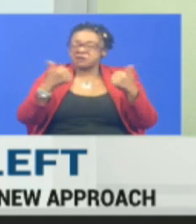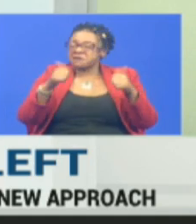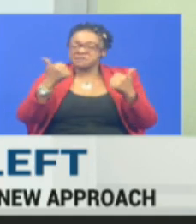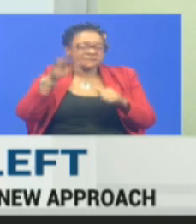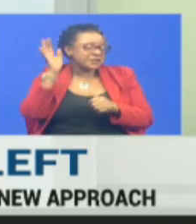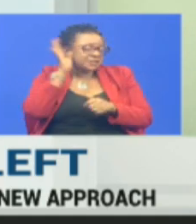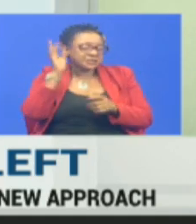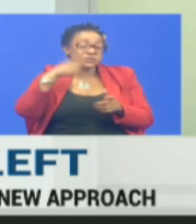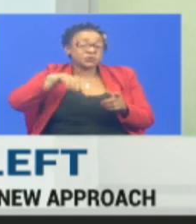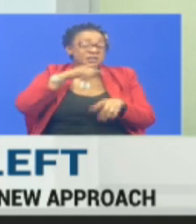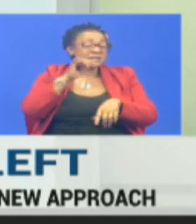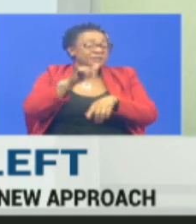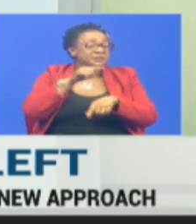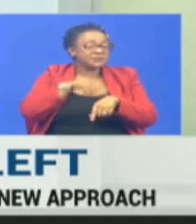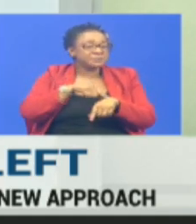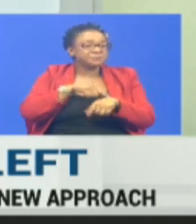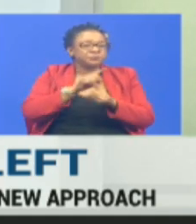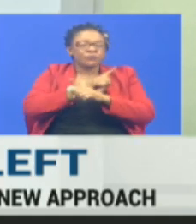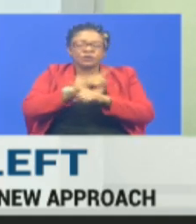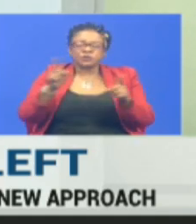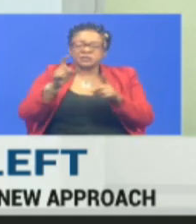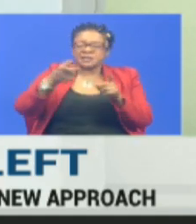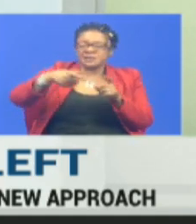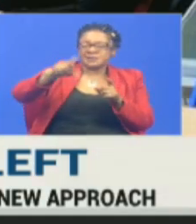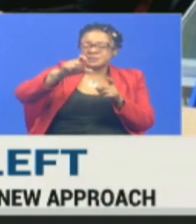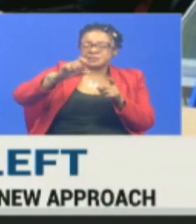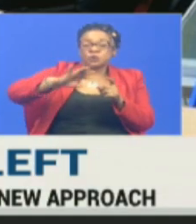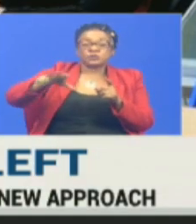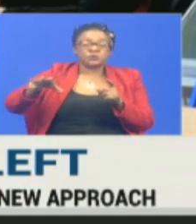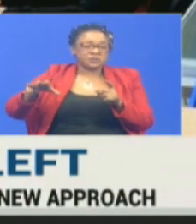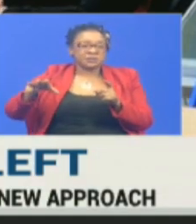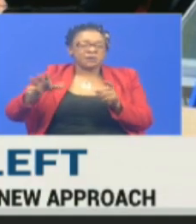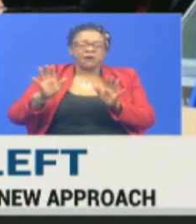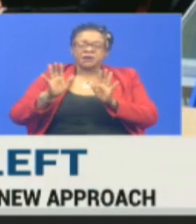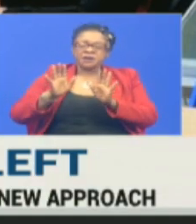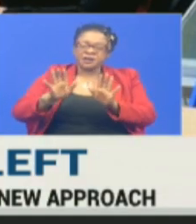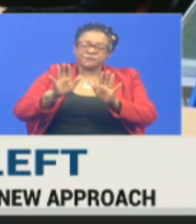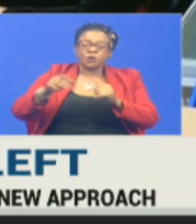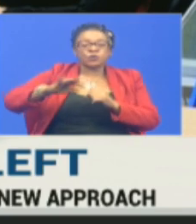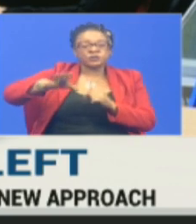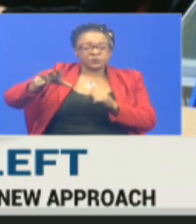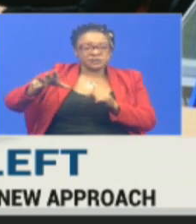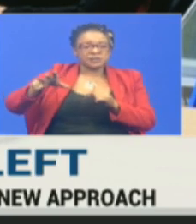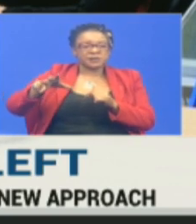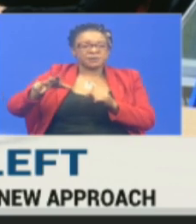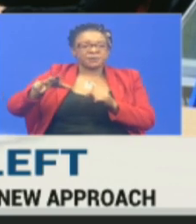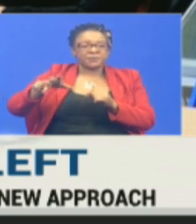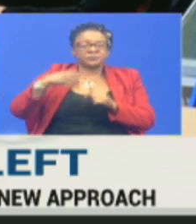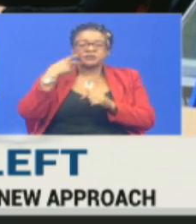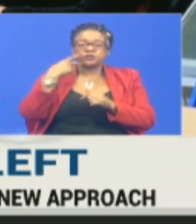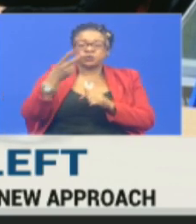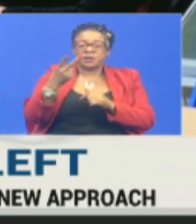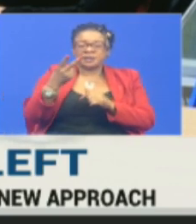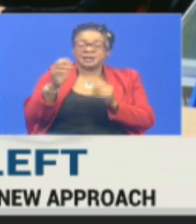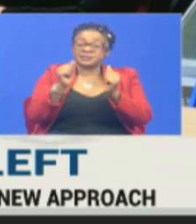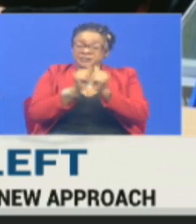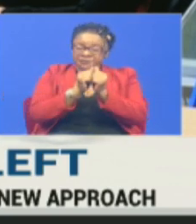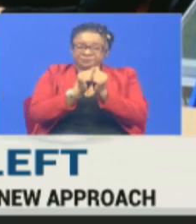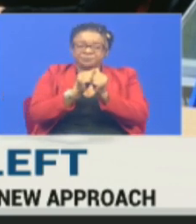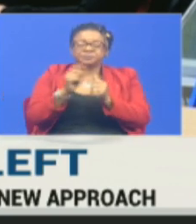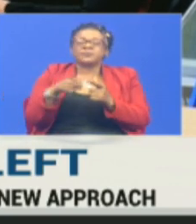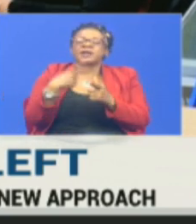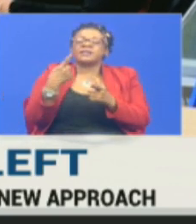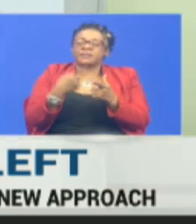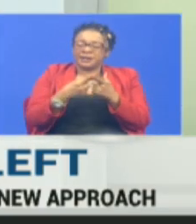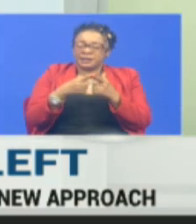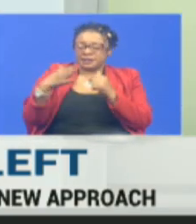time, don't increase the constituencies. Leave the constituencies at 210. Then the